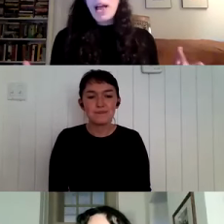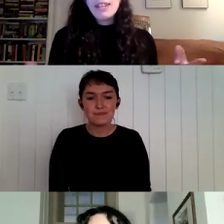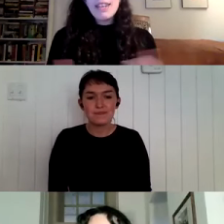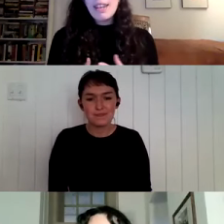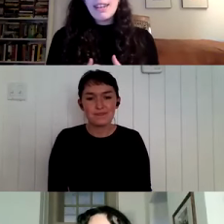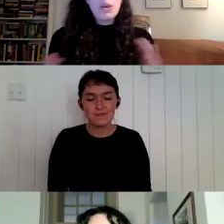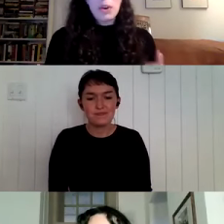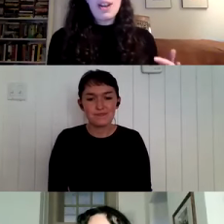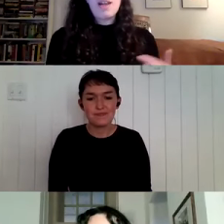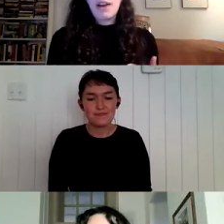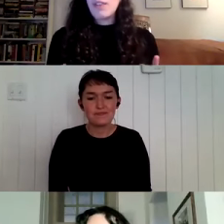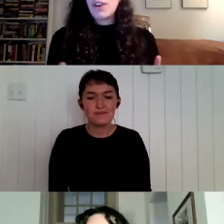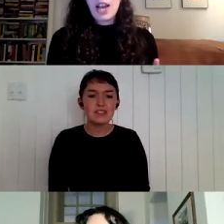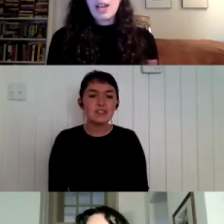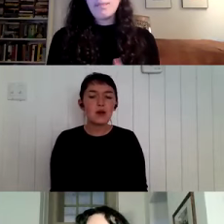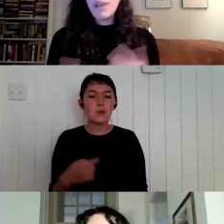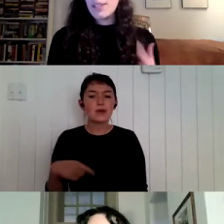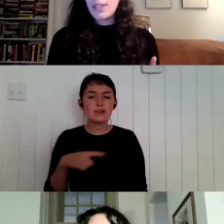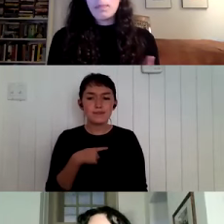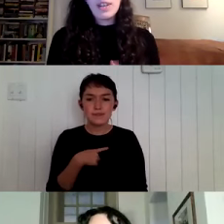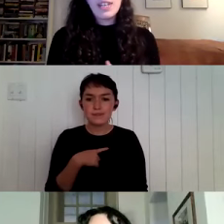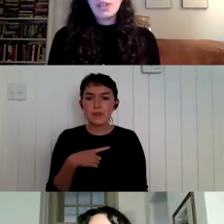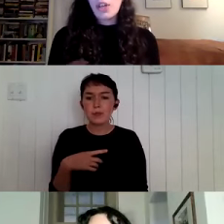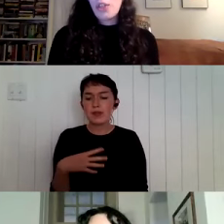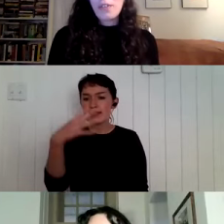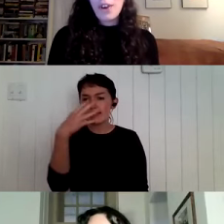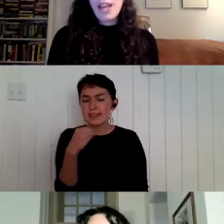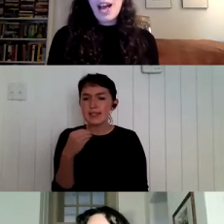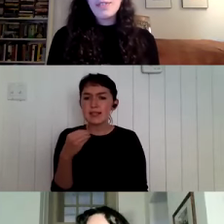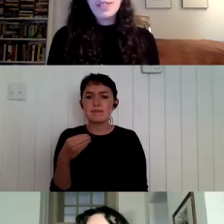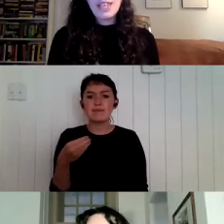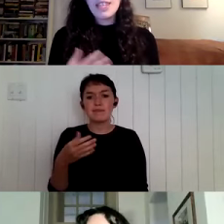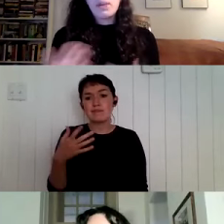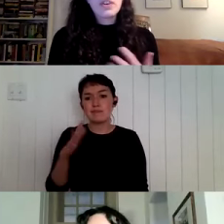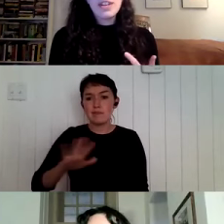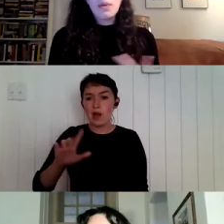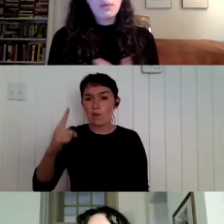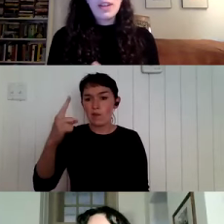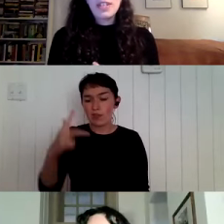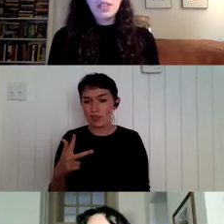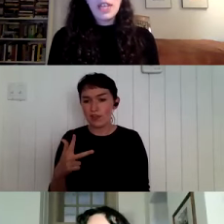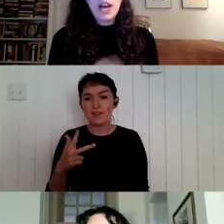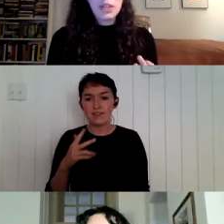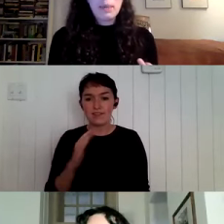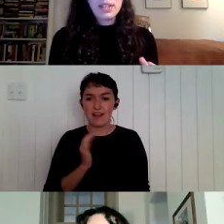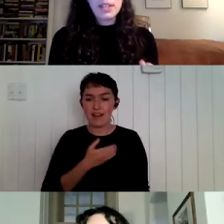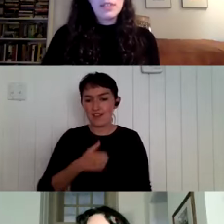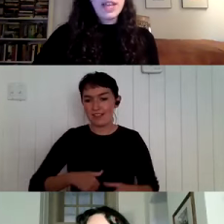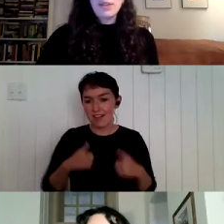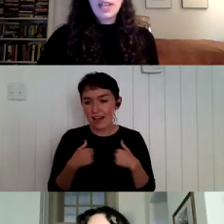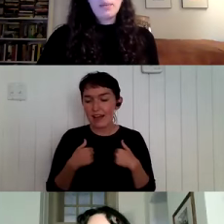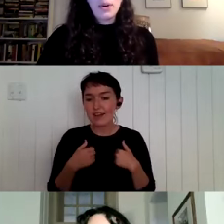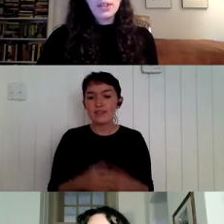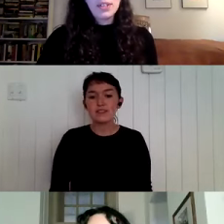we spend an inordinate amount of our time asleep, nearly a third of our lives, in this period when we're relatively unresponsive